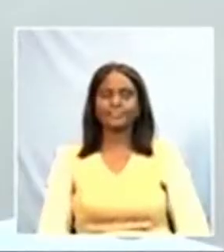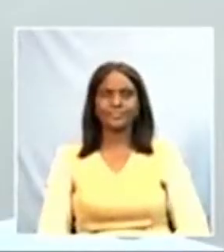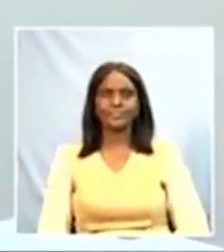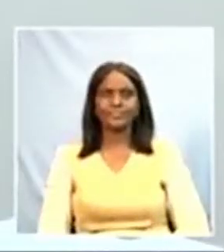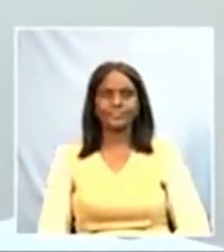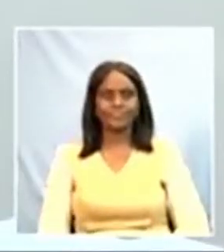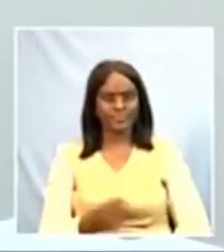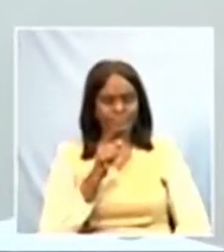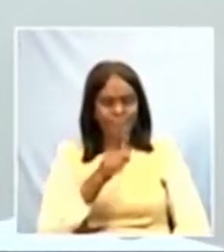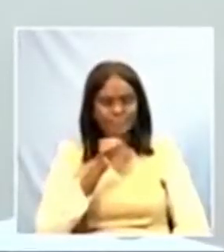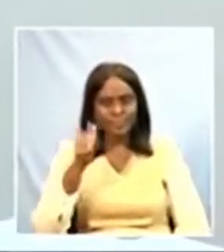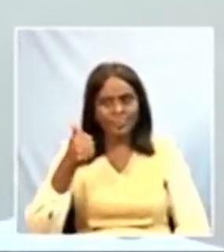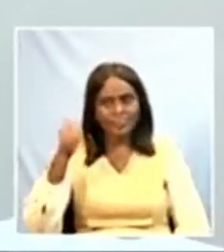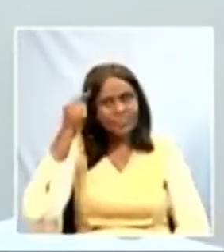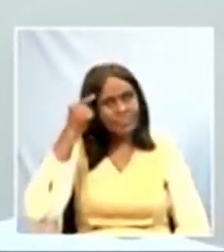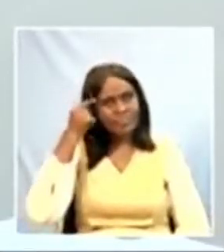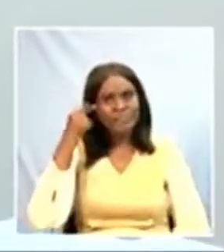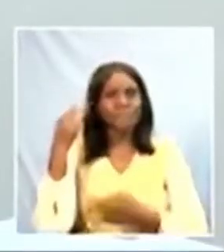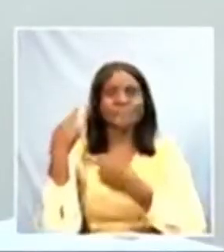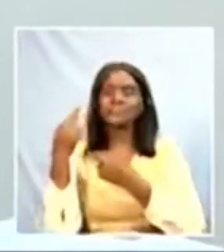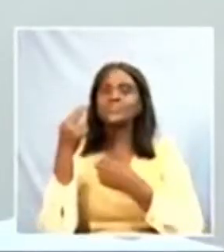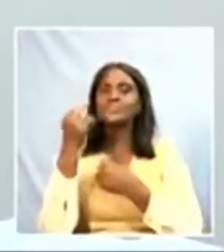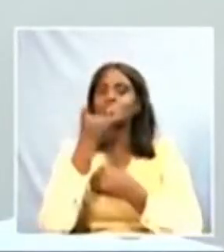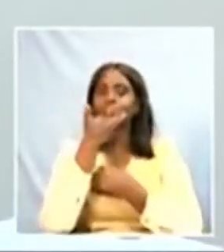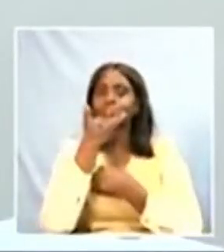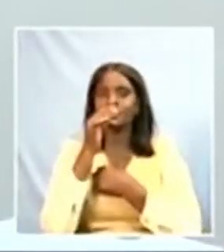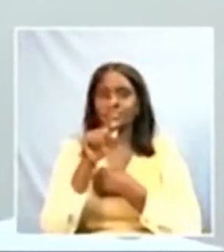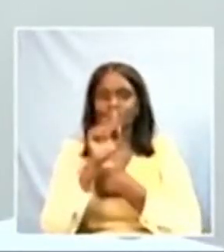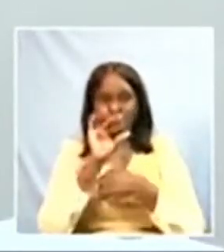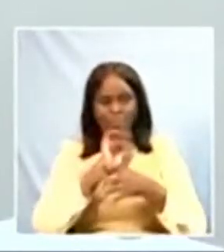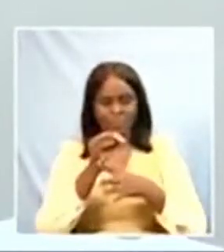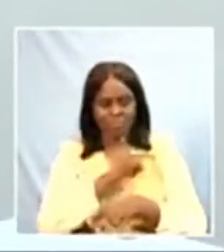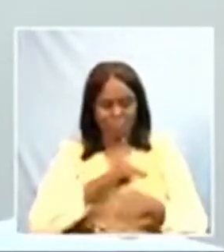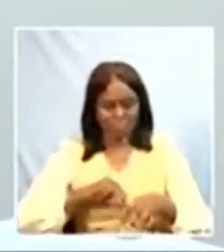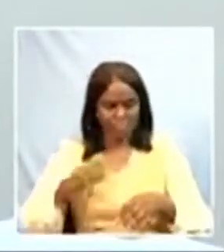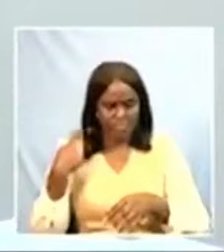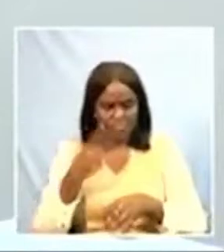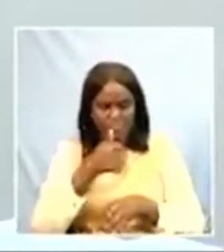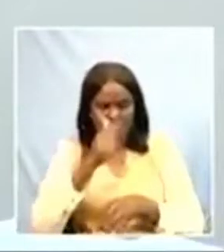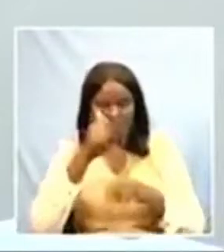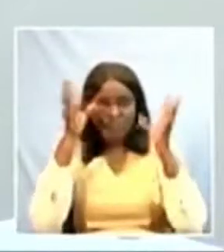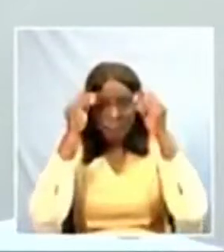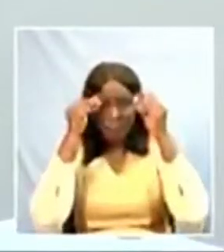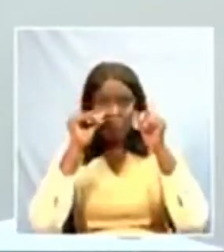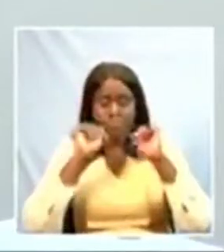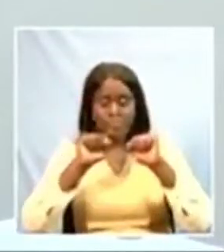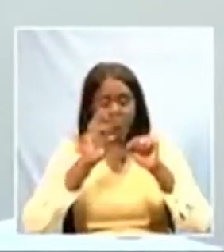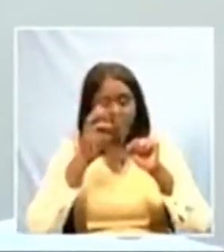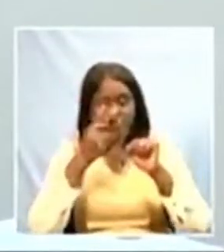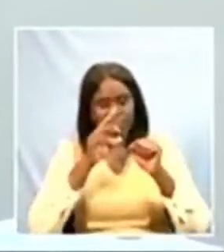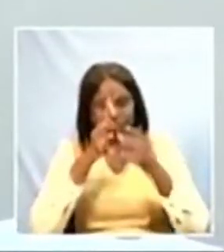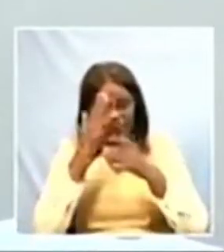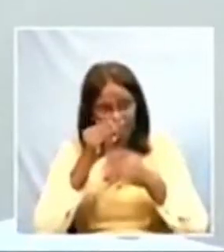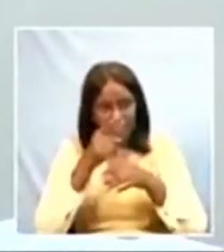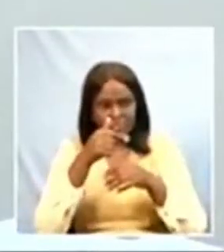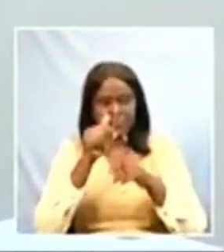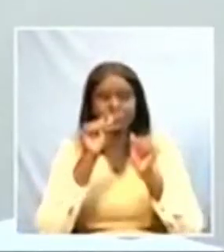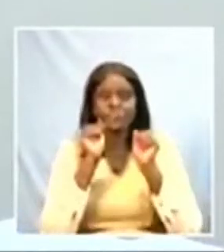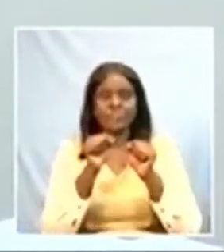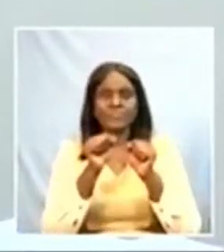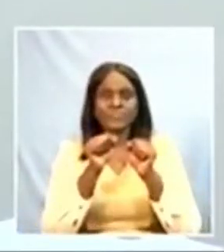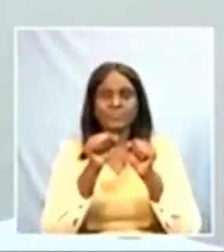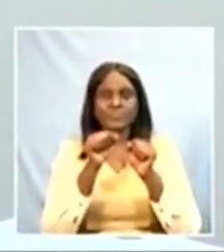This is not caused by government. This is not caused by the member of parliament. It's you technocrats. Can we see why you can